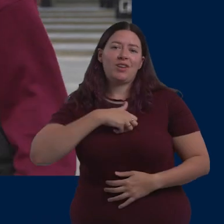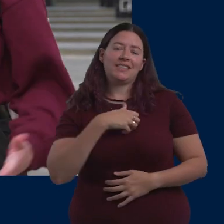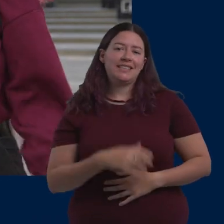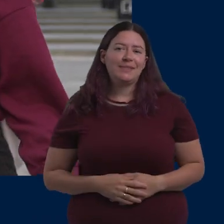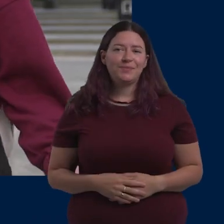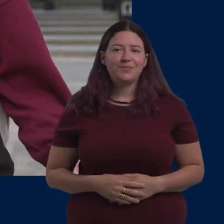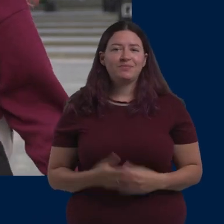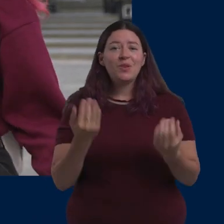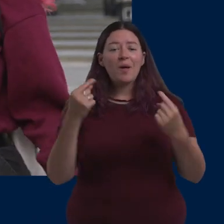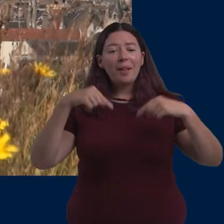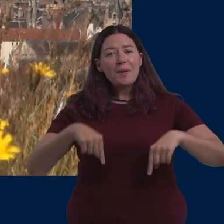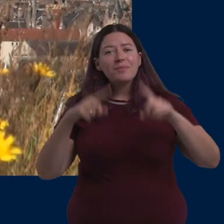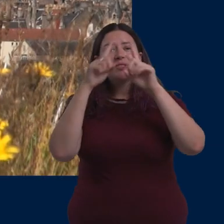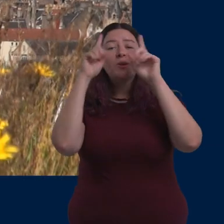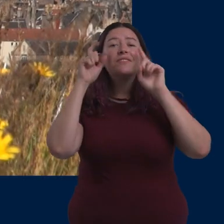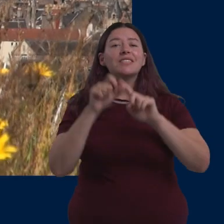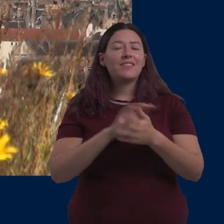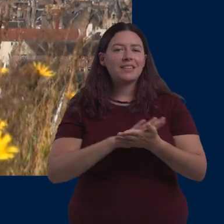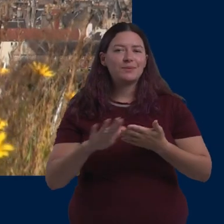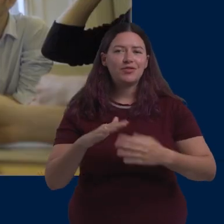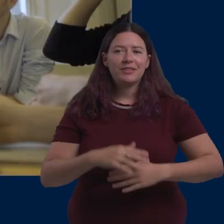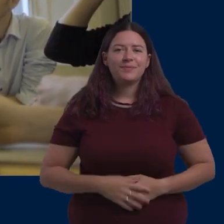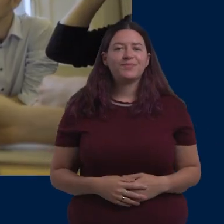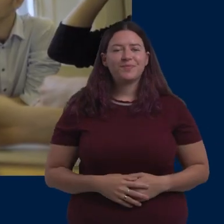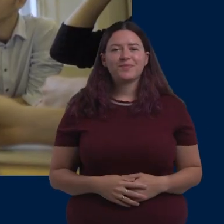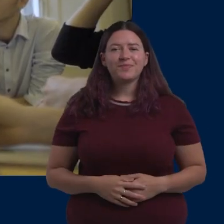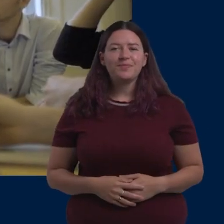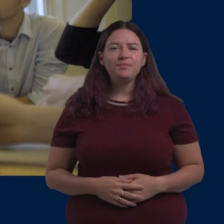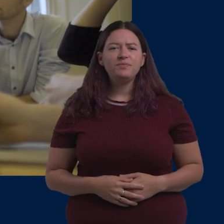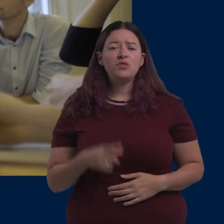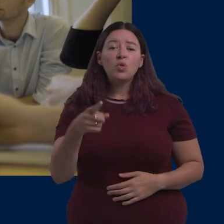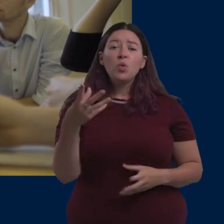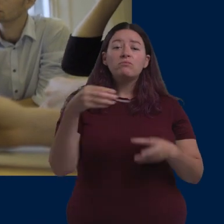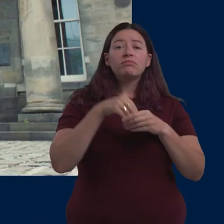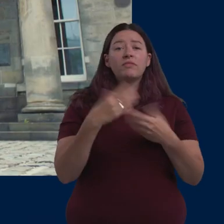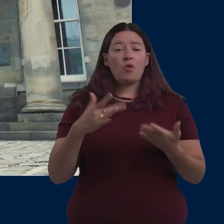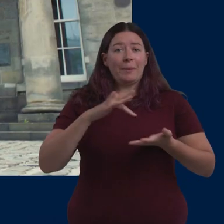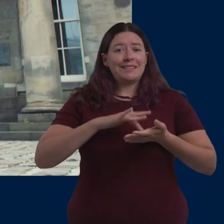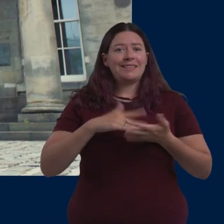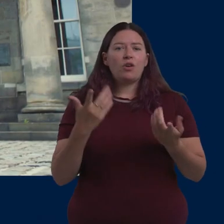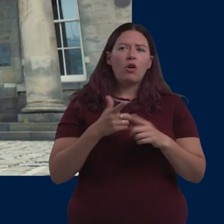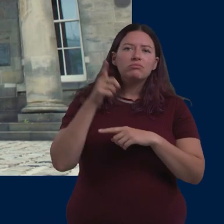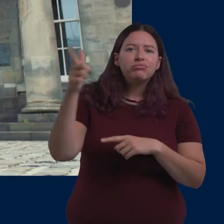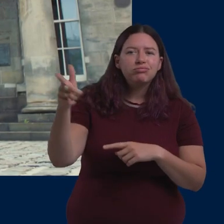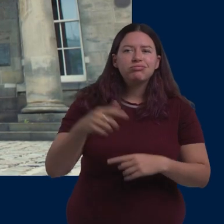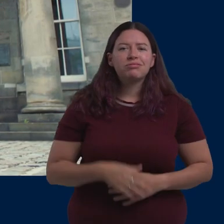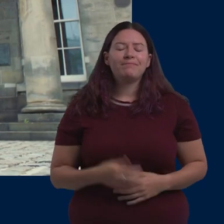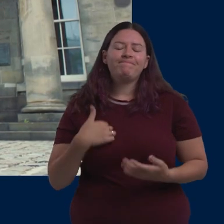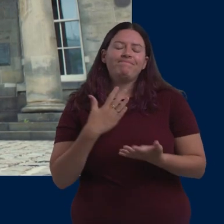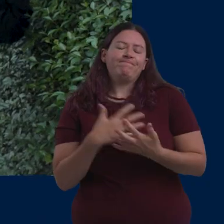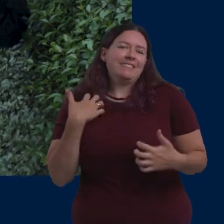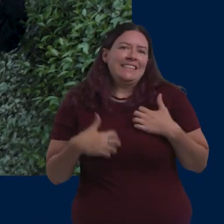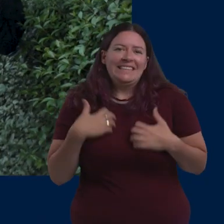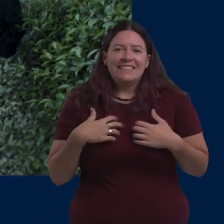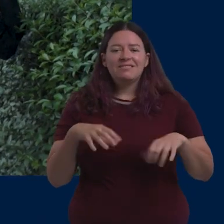president and welcoming you to the University of Edinburgh. Whether you're joining us from the city or from afar, I am so excited to be